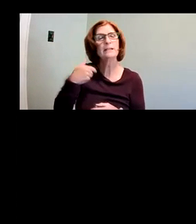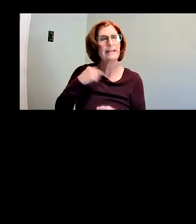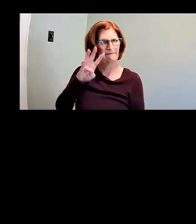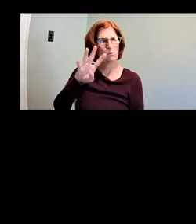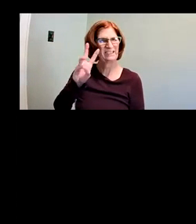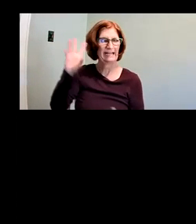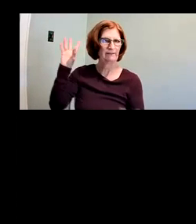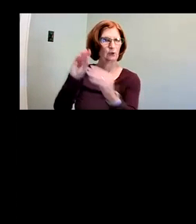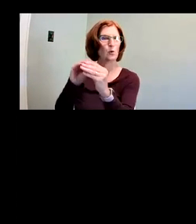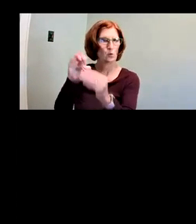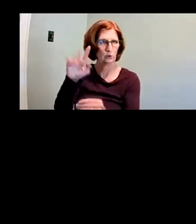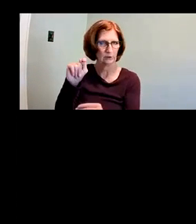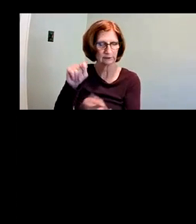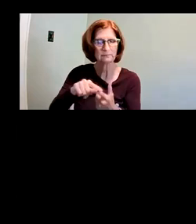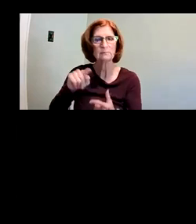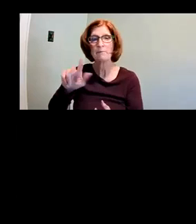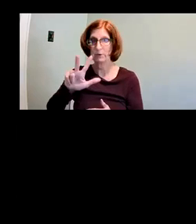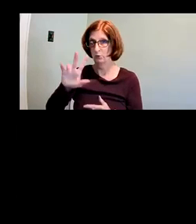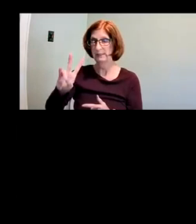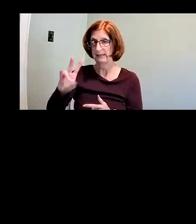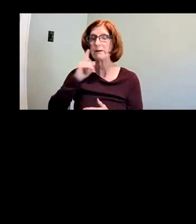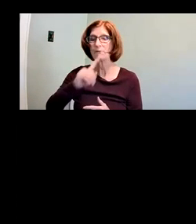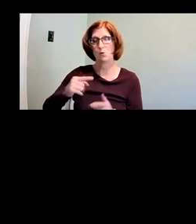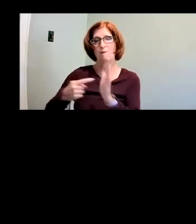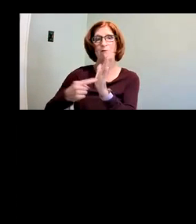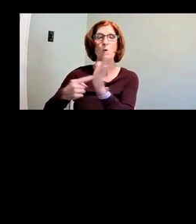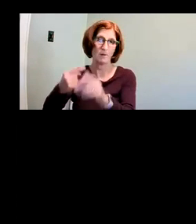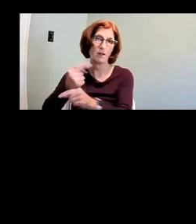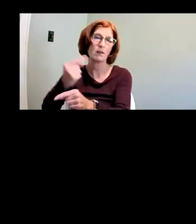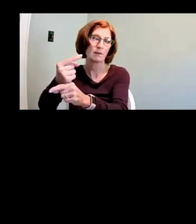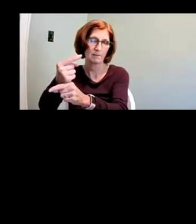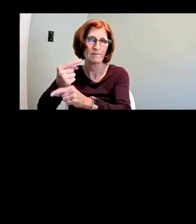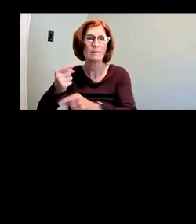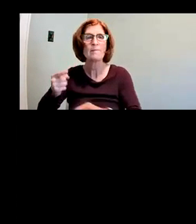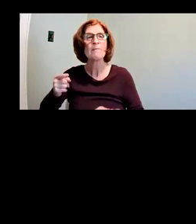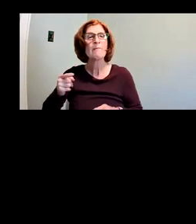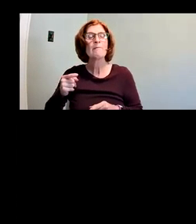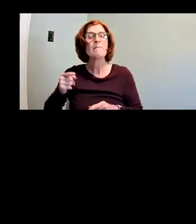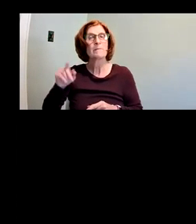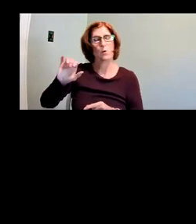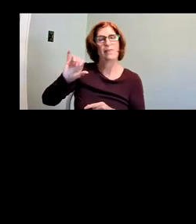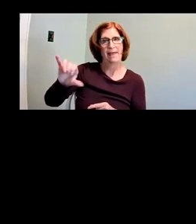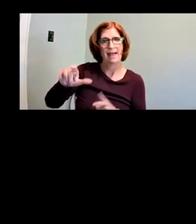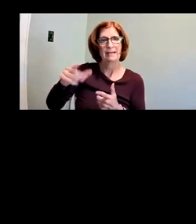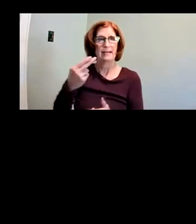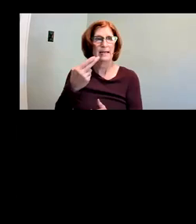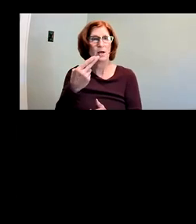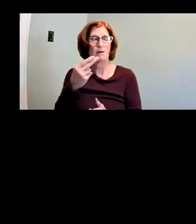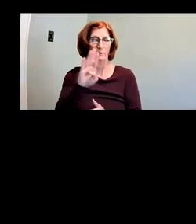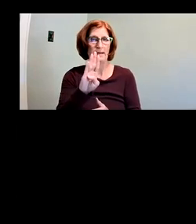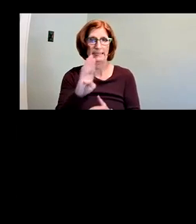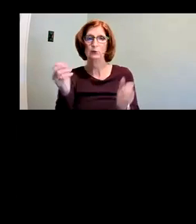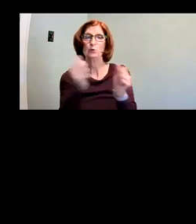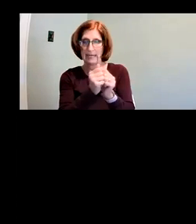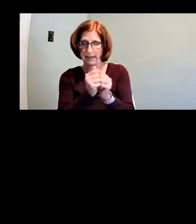units. 37 of those units are affordable housing. So Mellon's Orchard and Harvard Beatty together